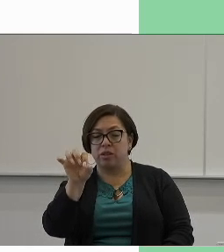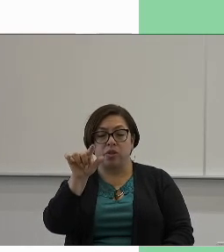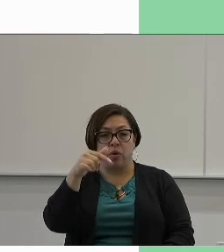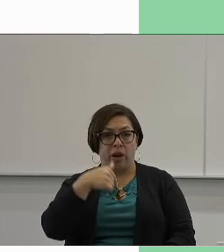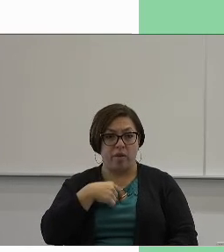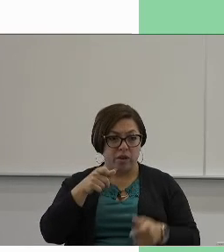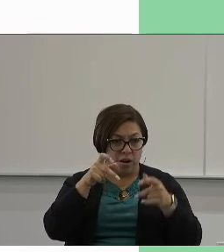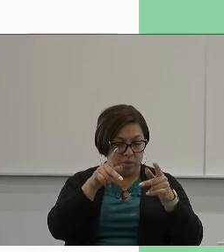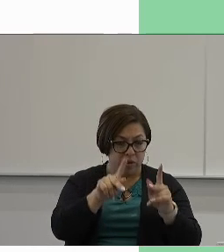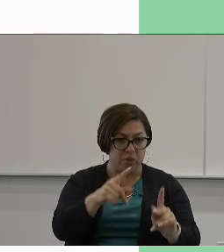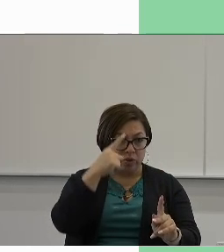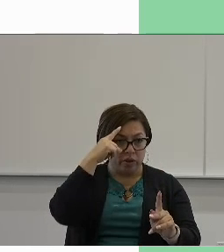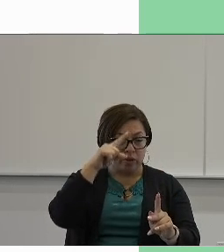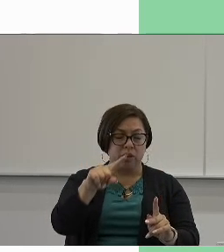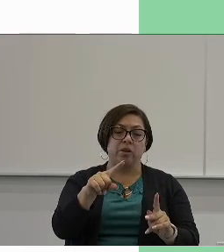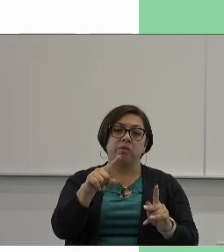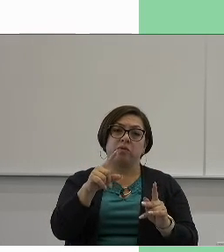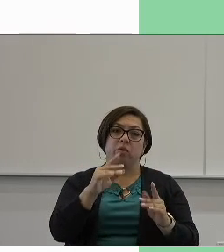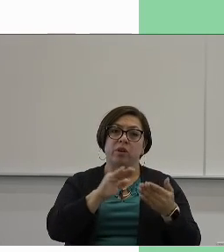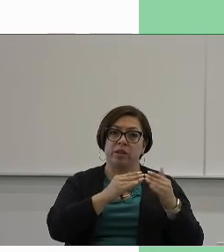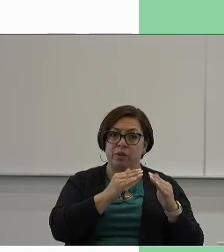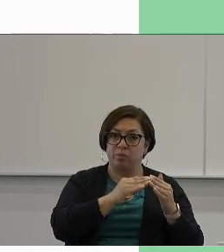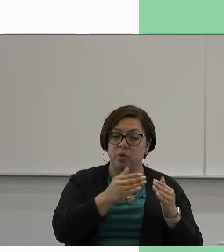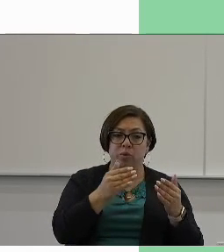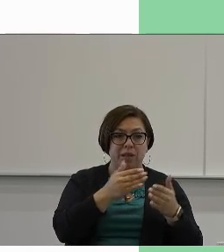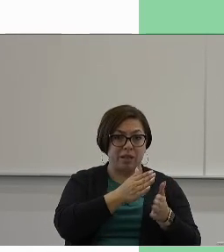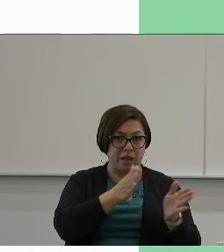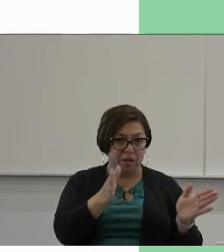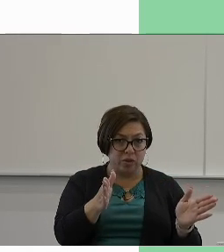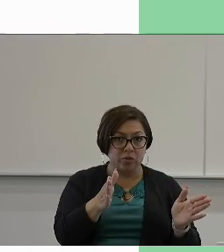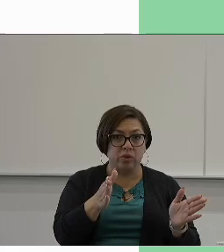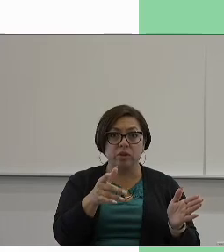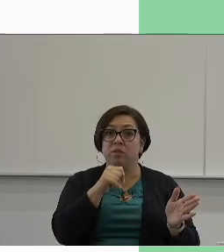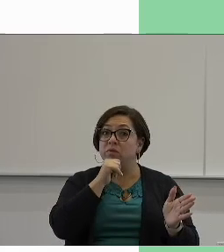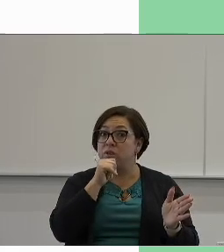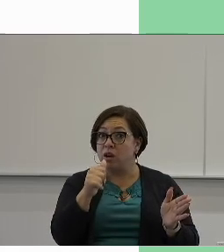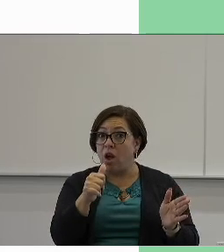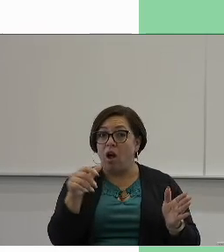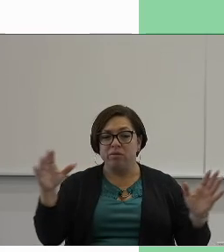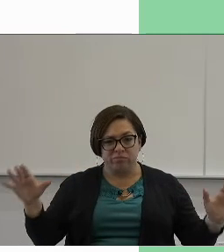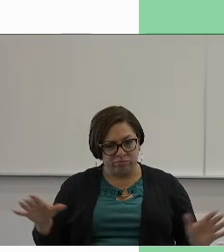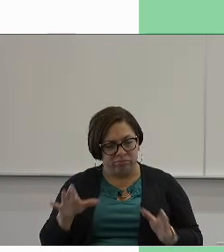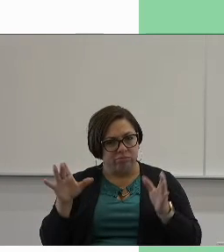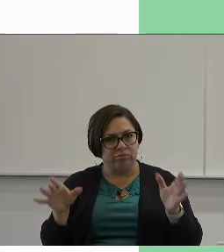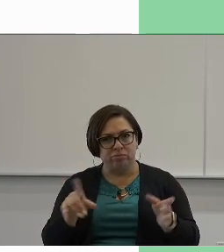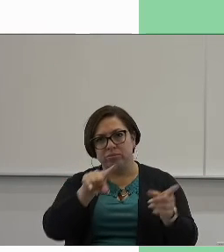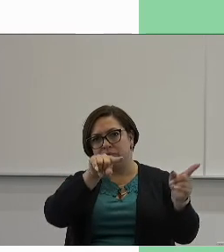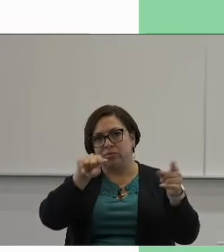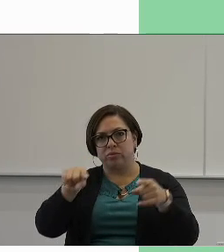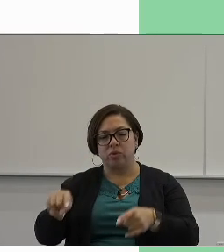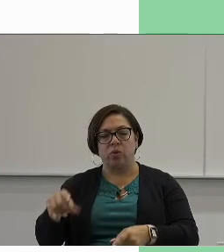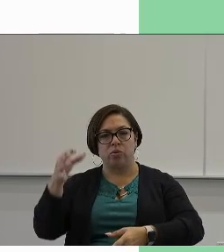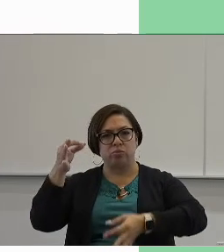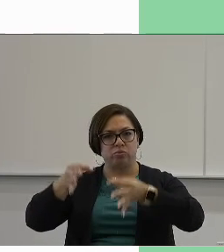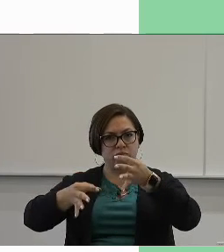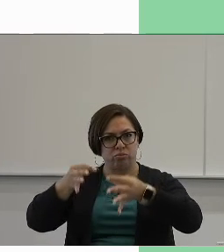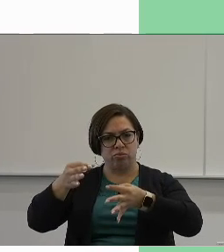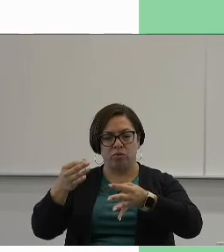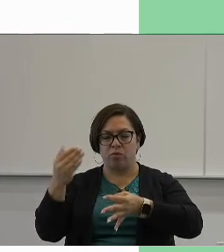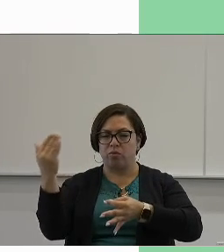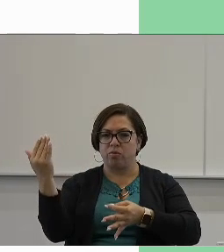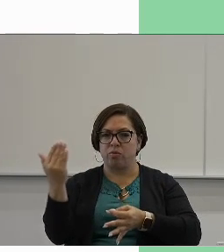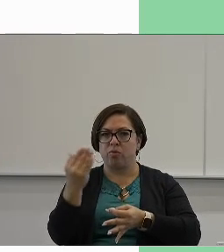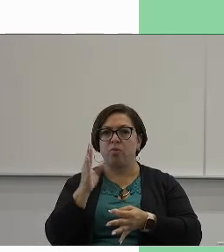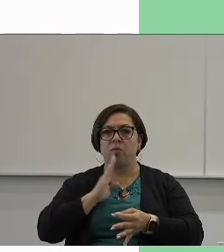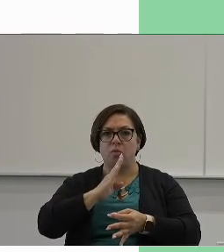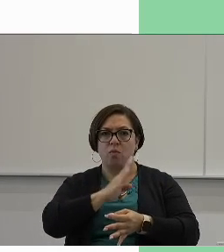committee public input process or not, we certainly invite you and encourage you to come to that public hearing in front of the board to be able to address the